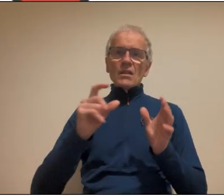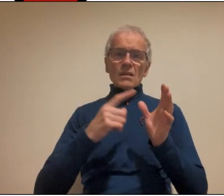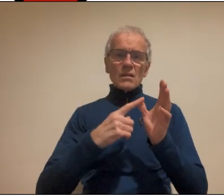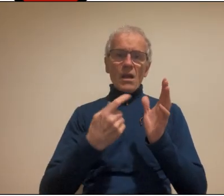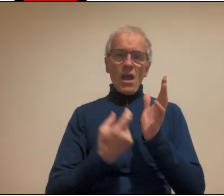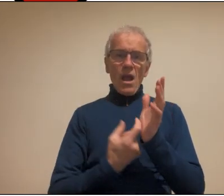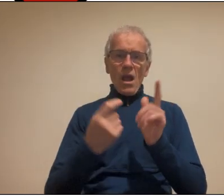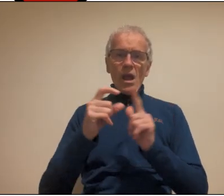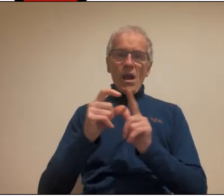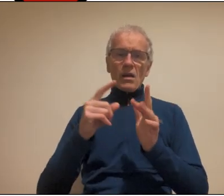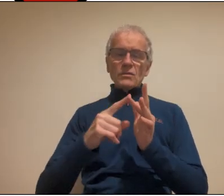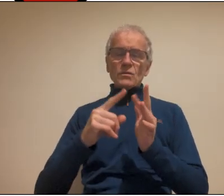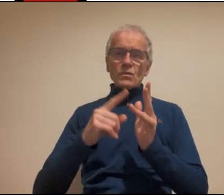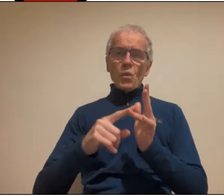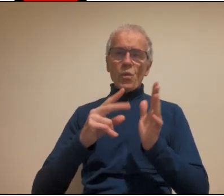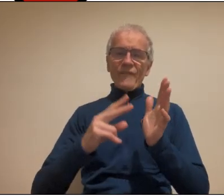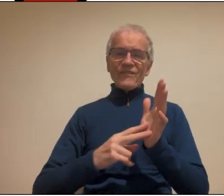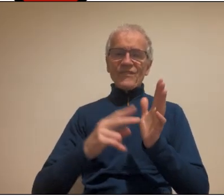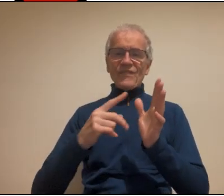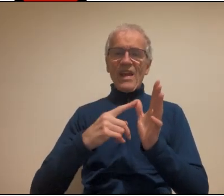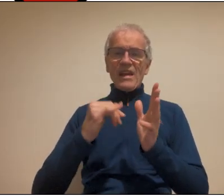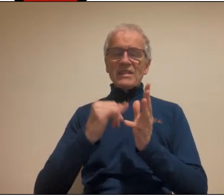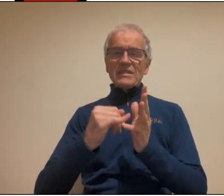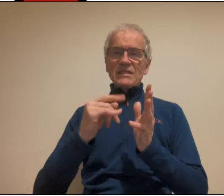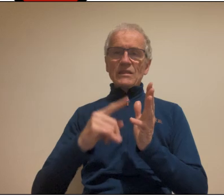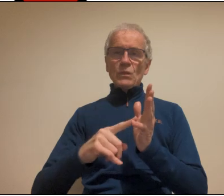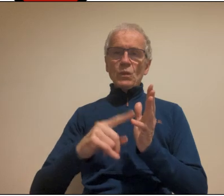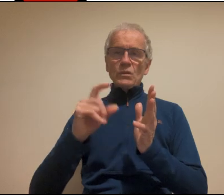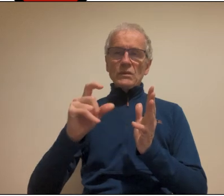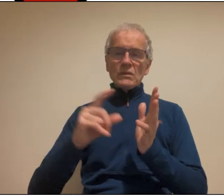What is cardiovascular disease?